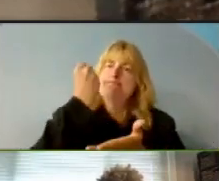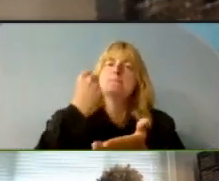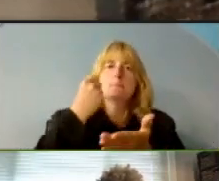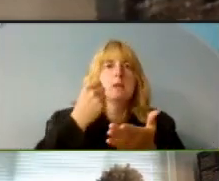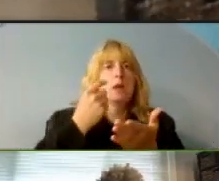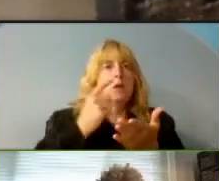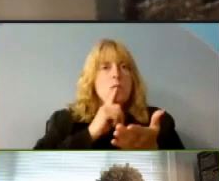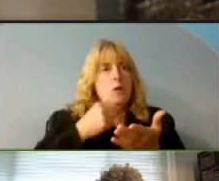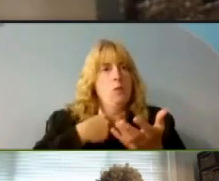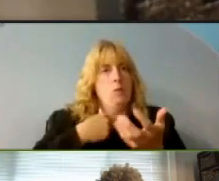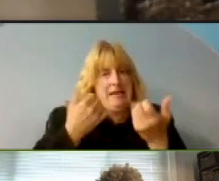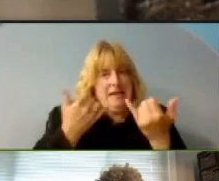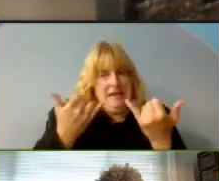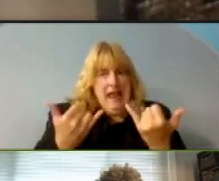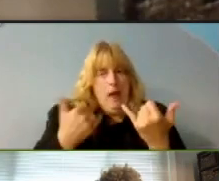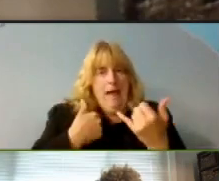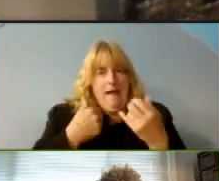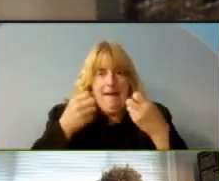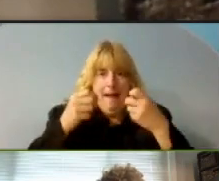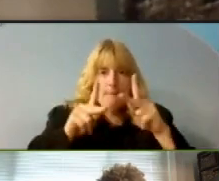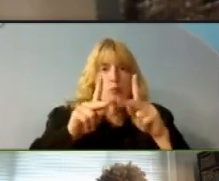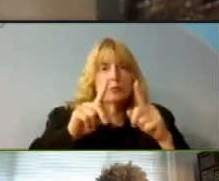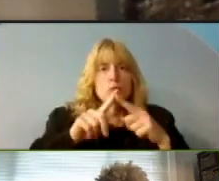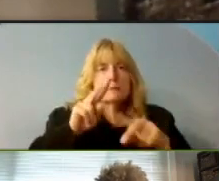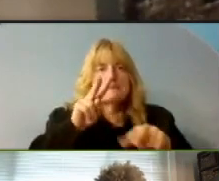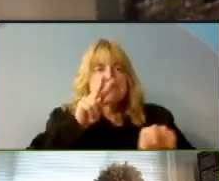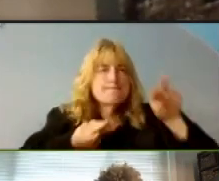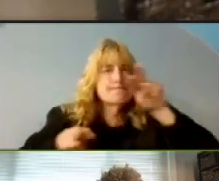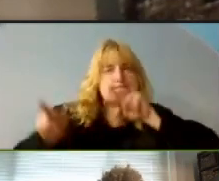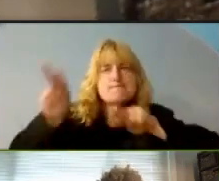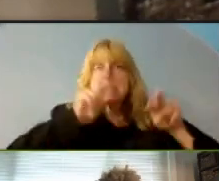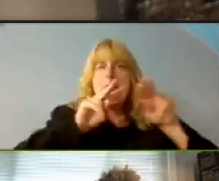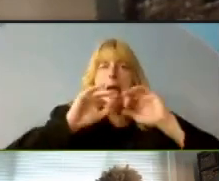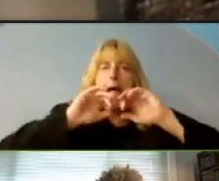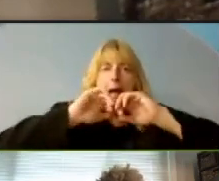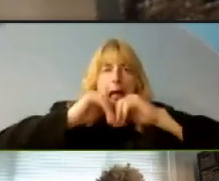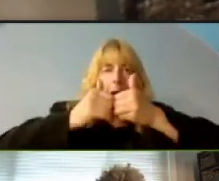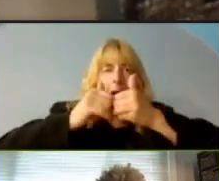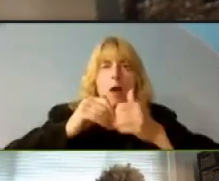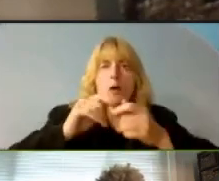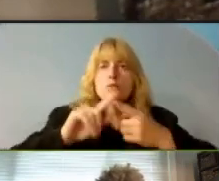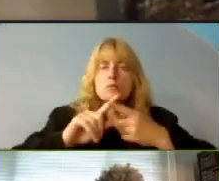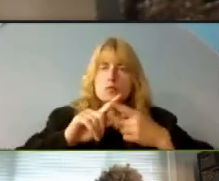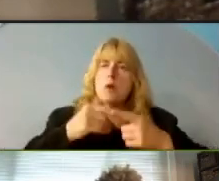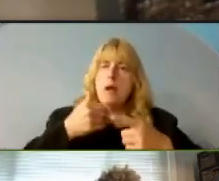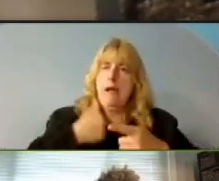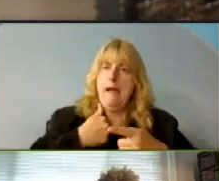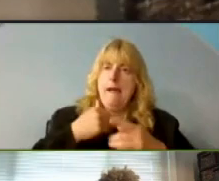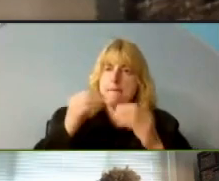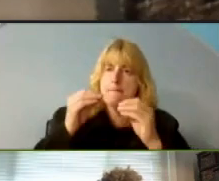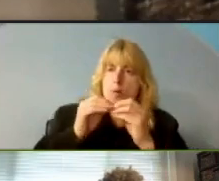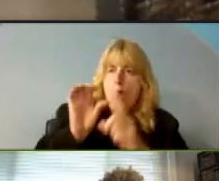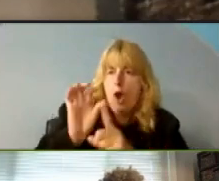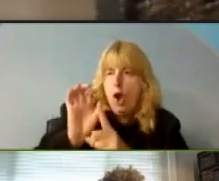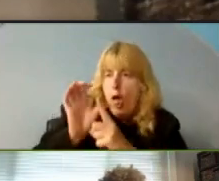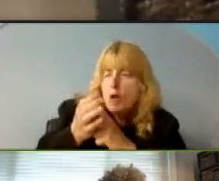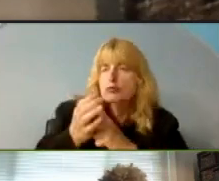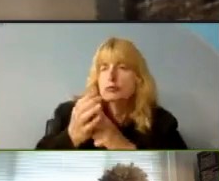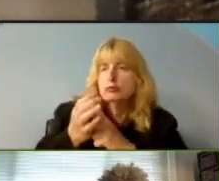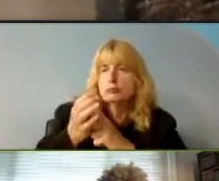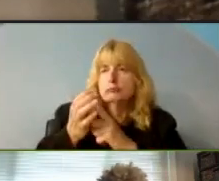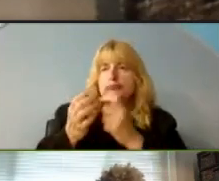We have an opportunity to look at how we embolden culturally responsive education. We are looking at how we